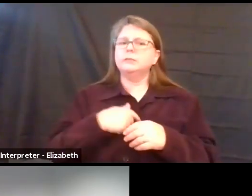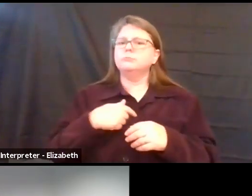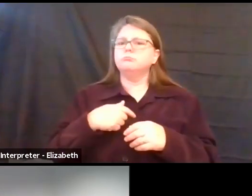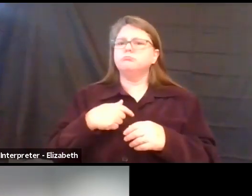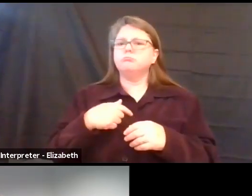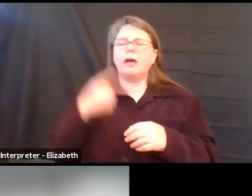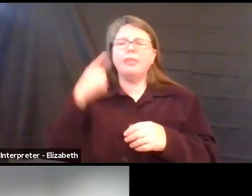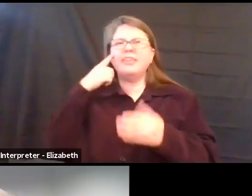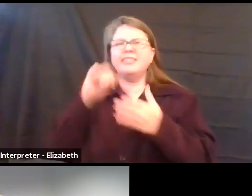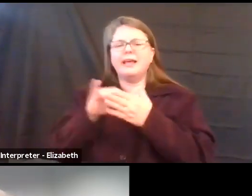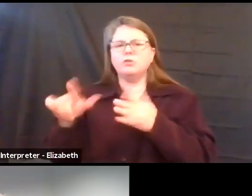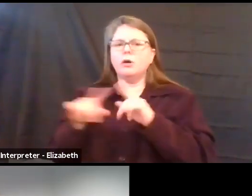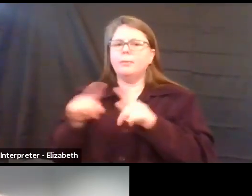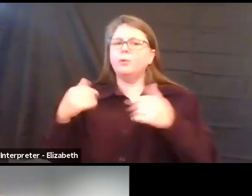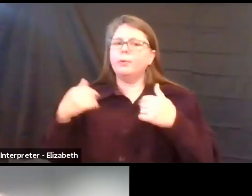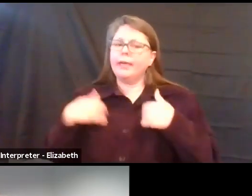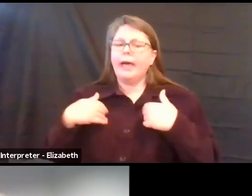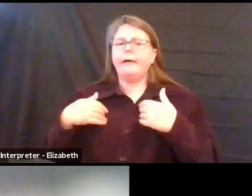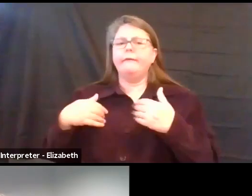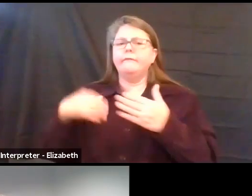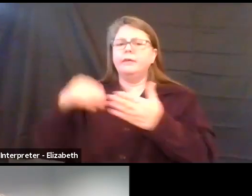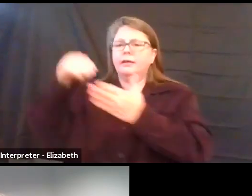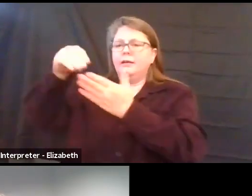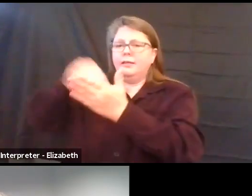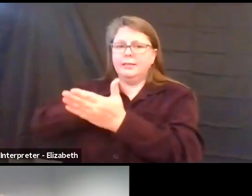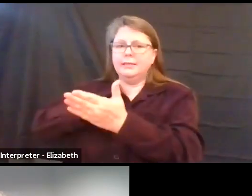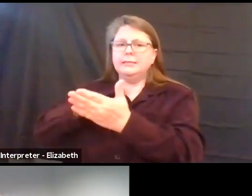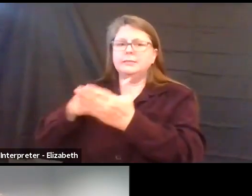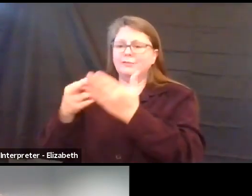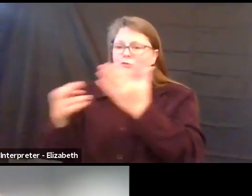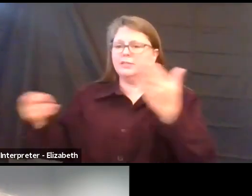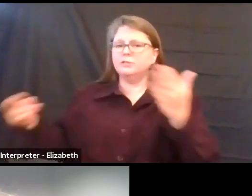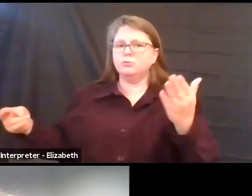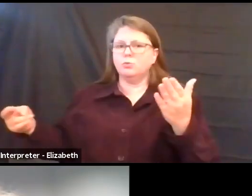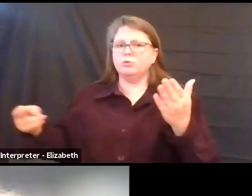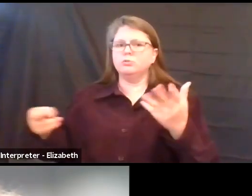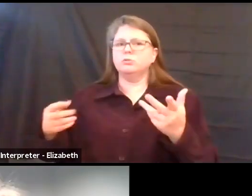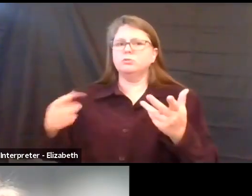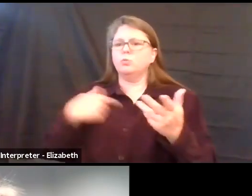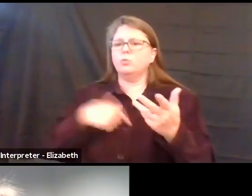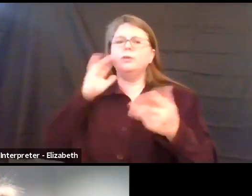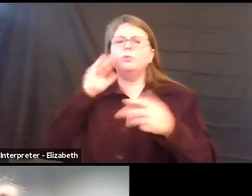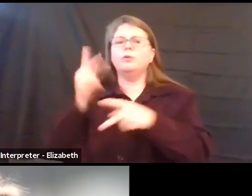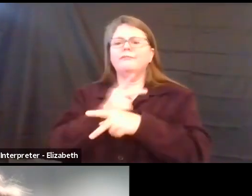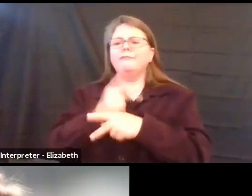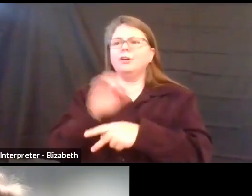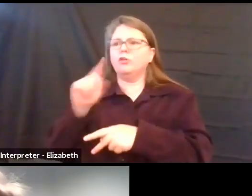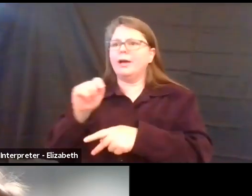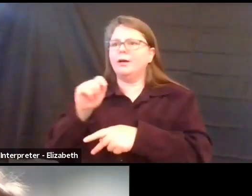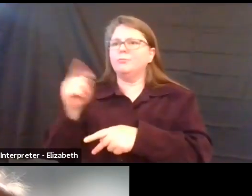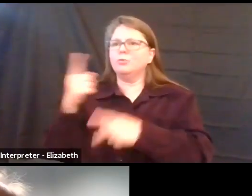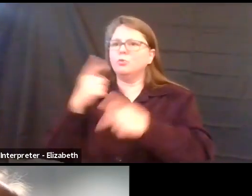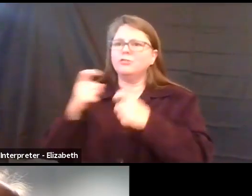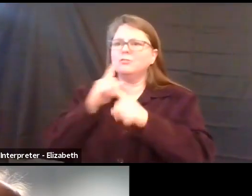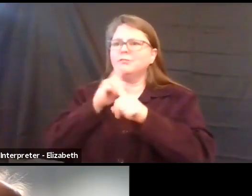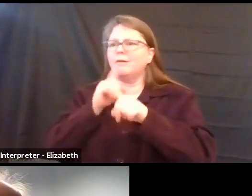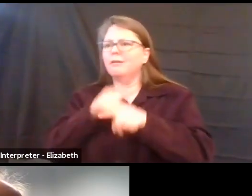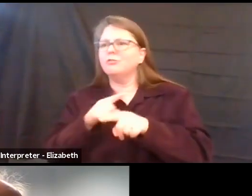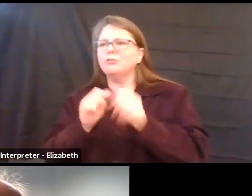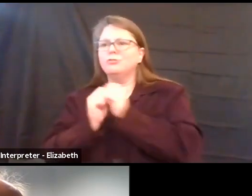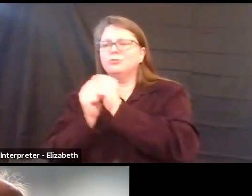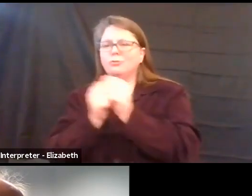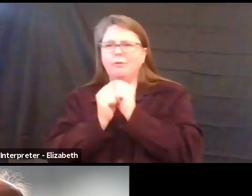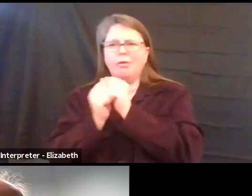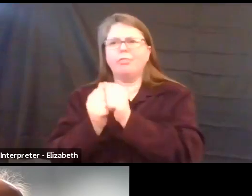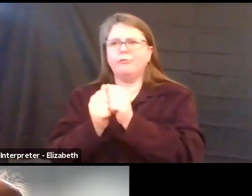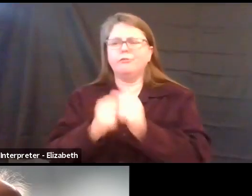are specific to this situation evolve, we'll figure them out together. Yep. John Van Landingham being probably the